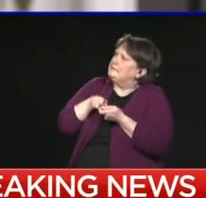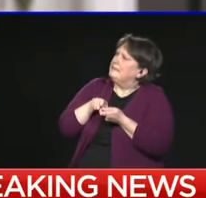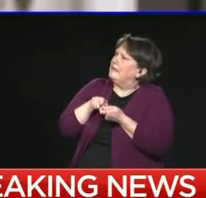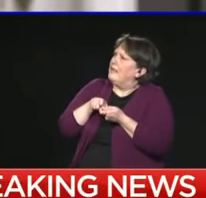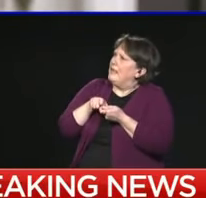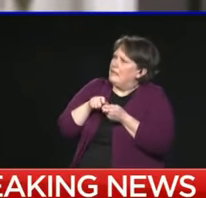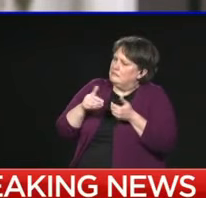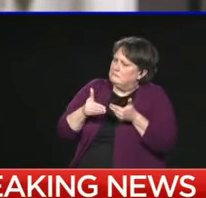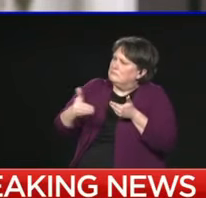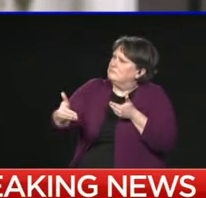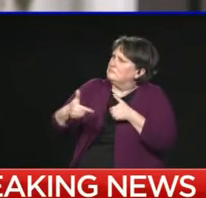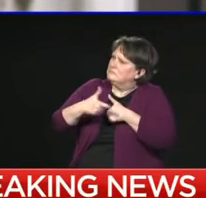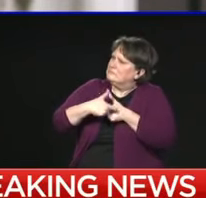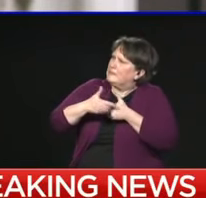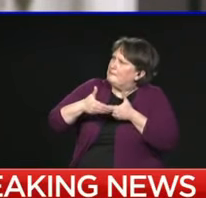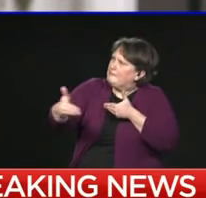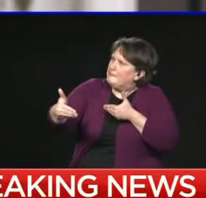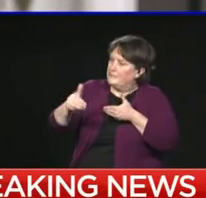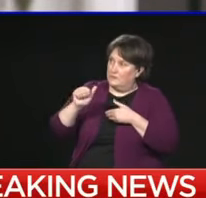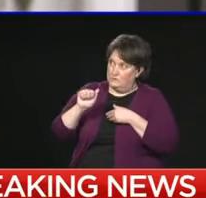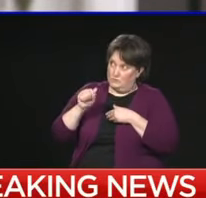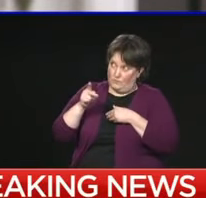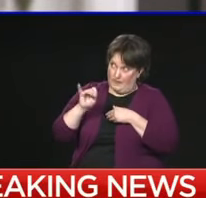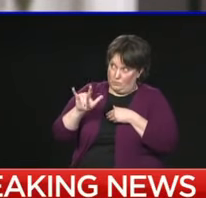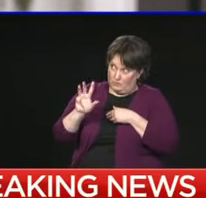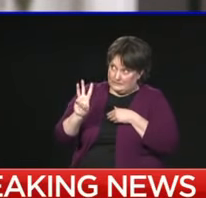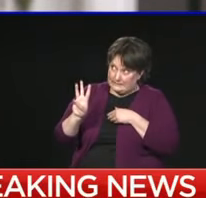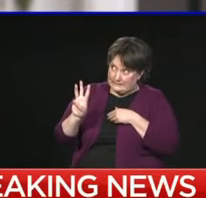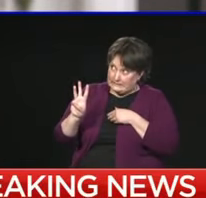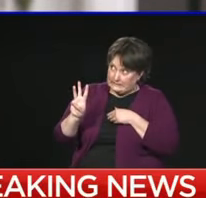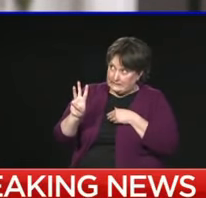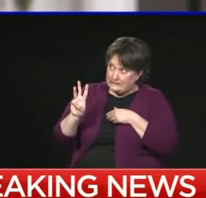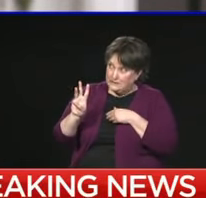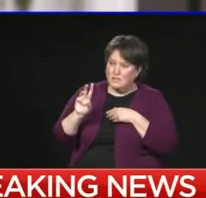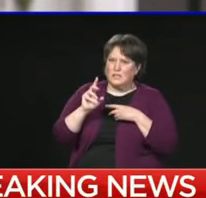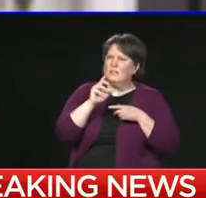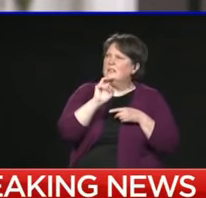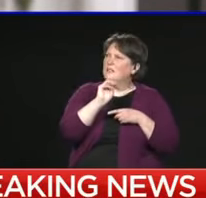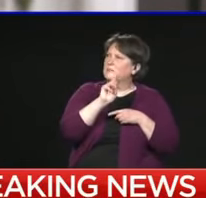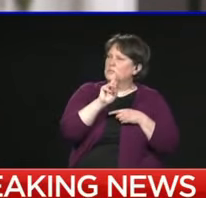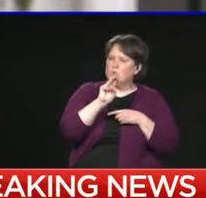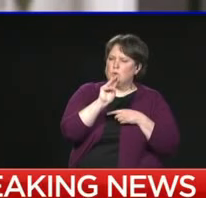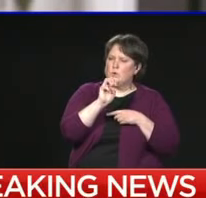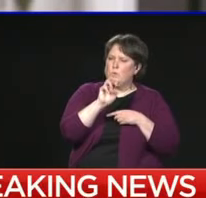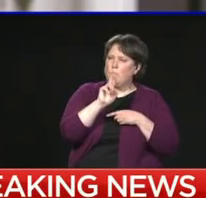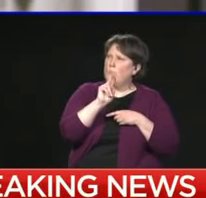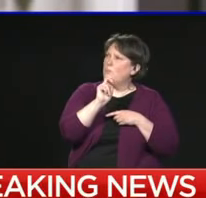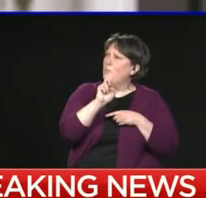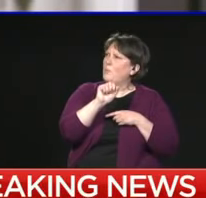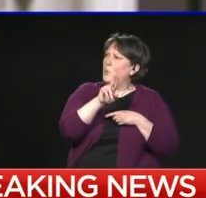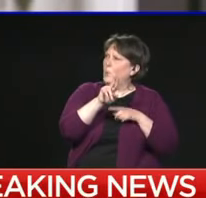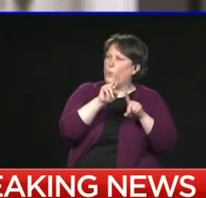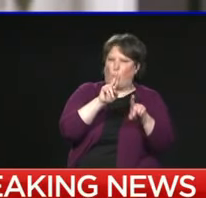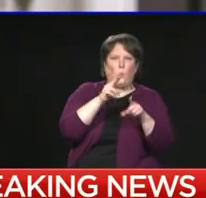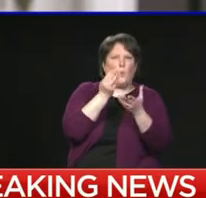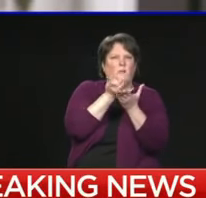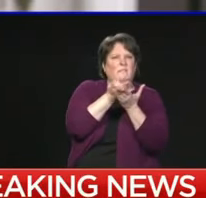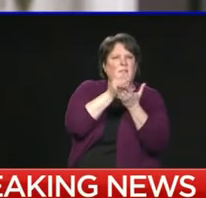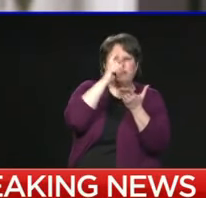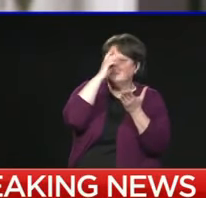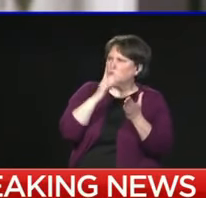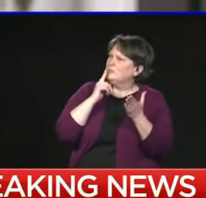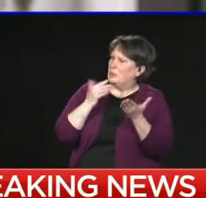more clarity on timetables? April 6th is what Mr. Morneau is giving us a date for deploying the new benefit.